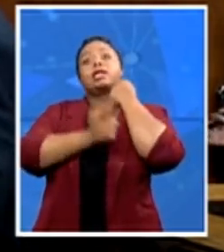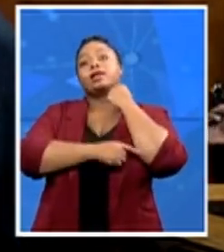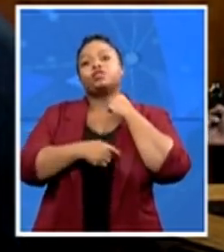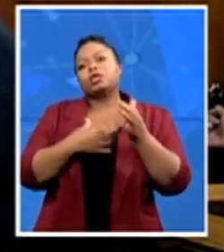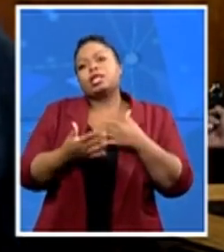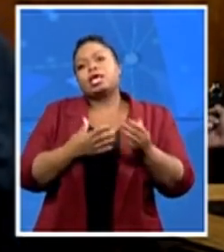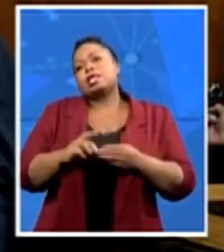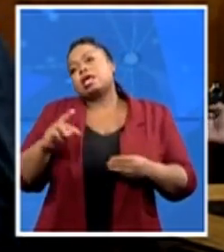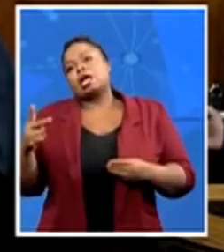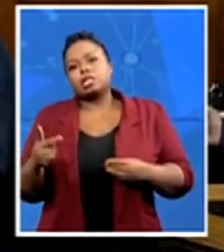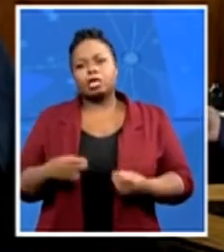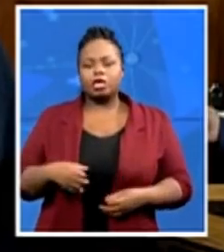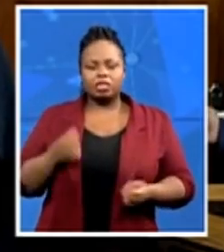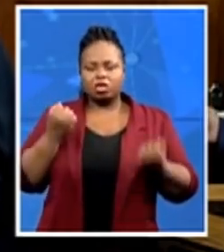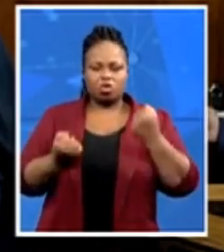consideration.